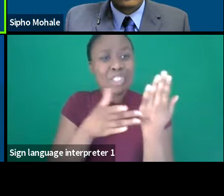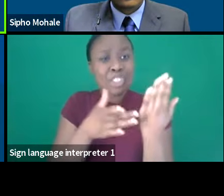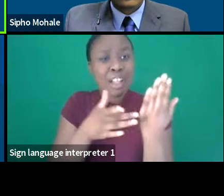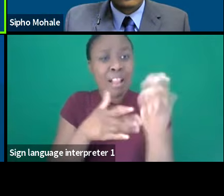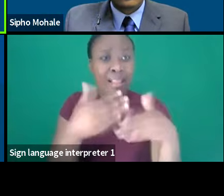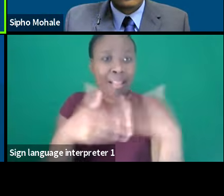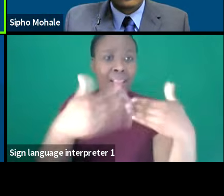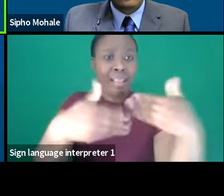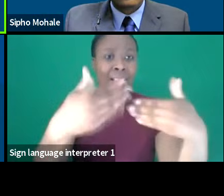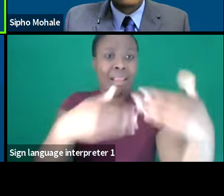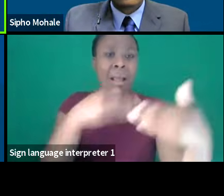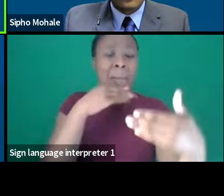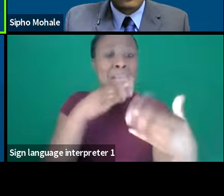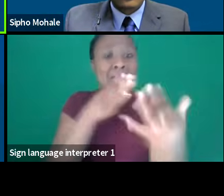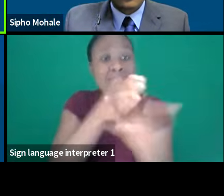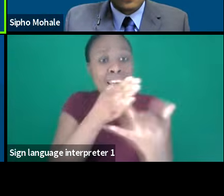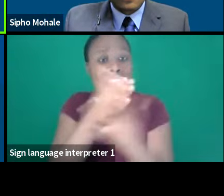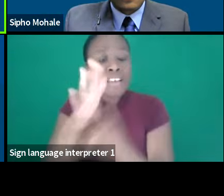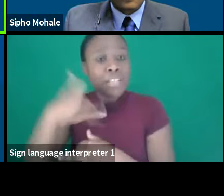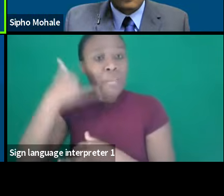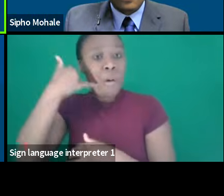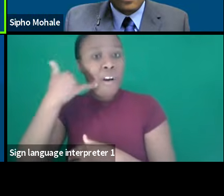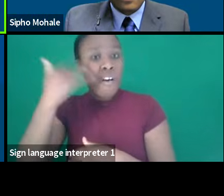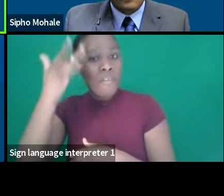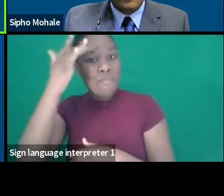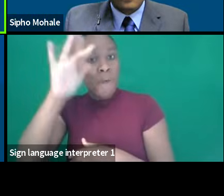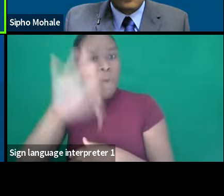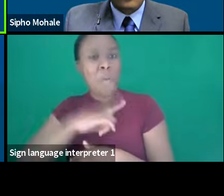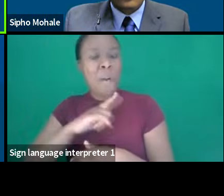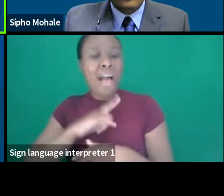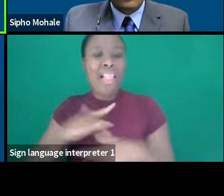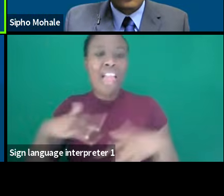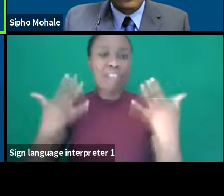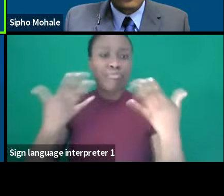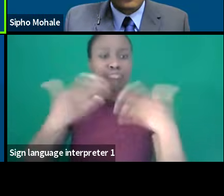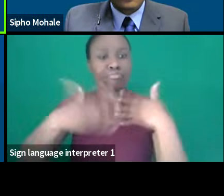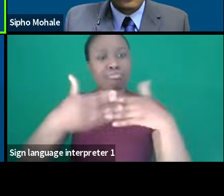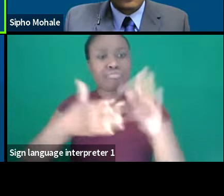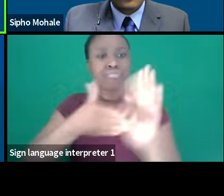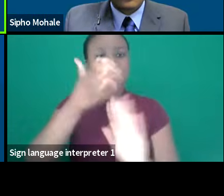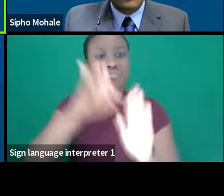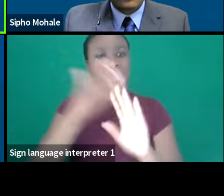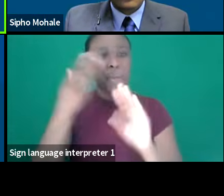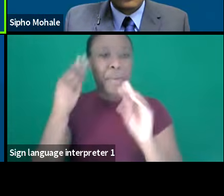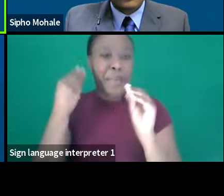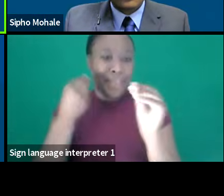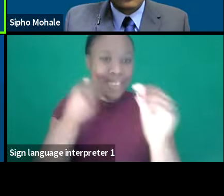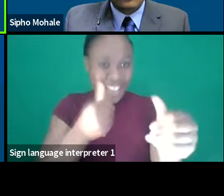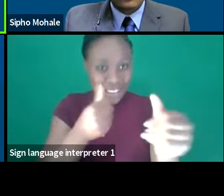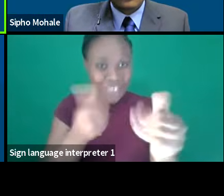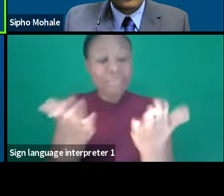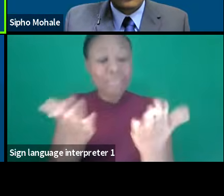have access to smartphones so that we can make our life easy. I will go to the next question.